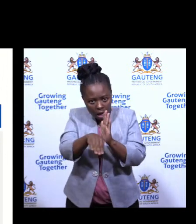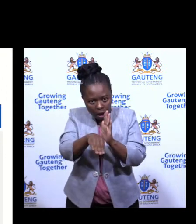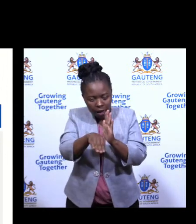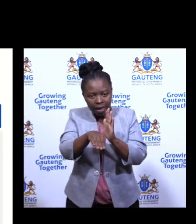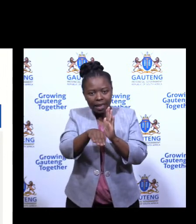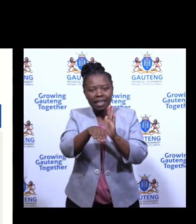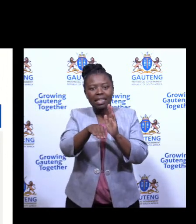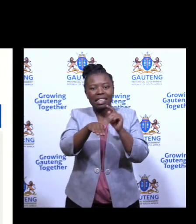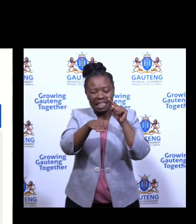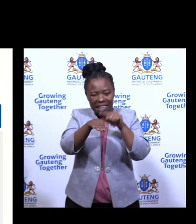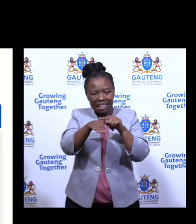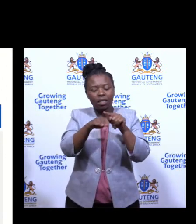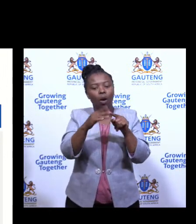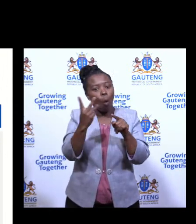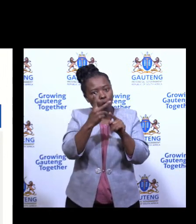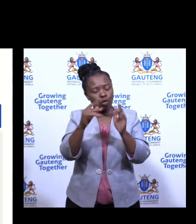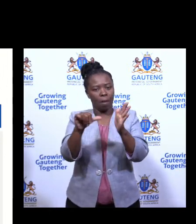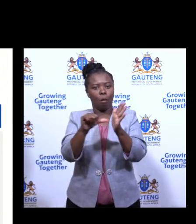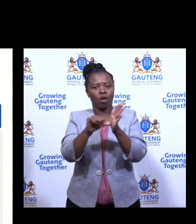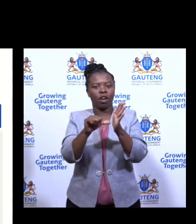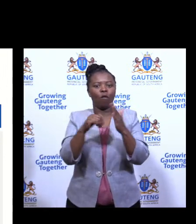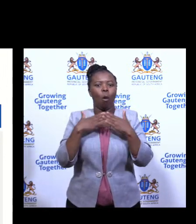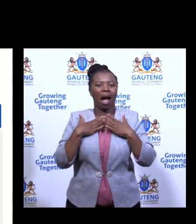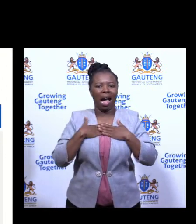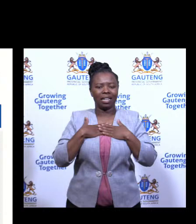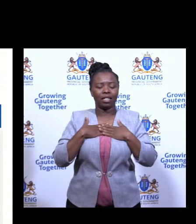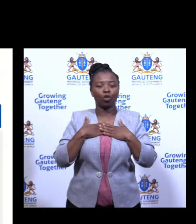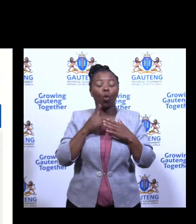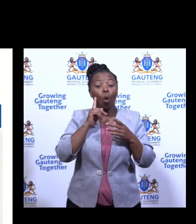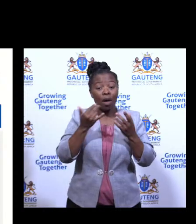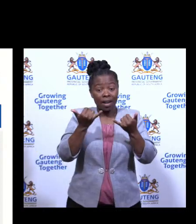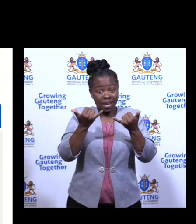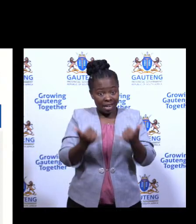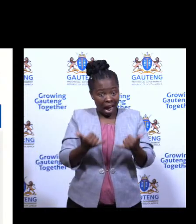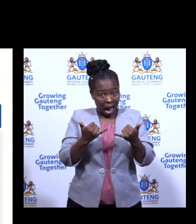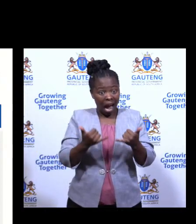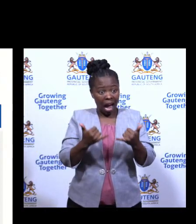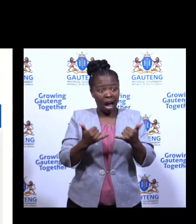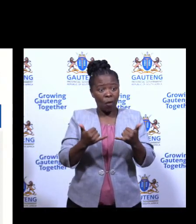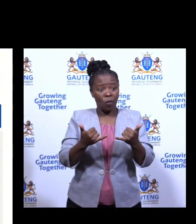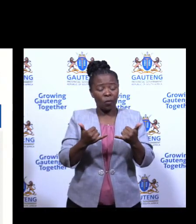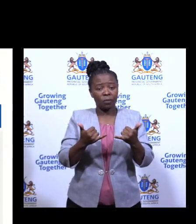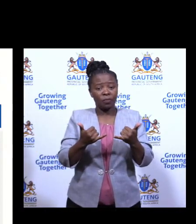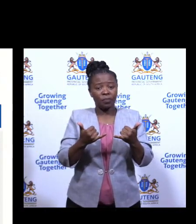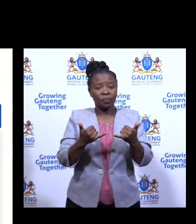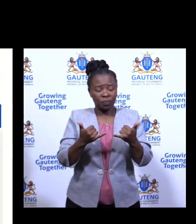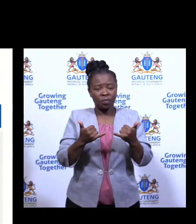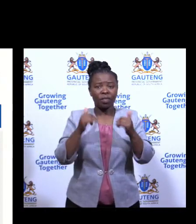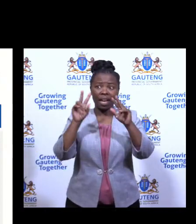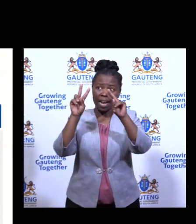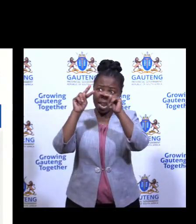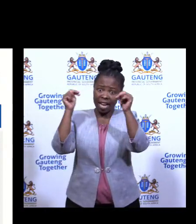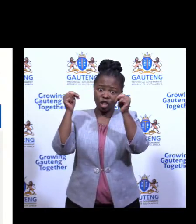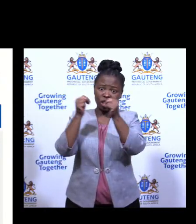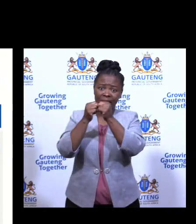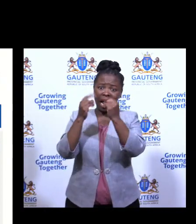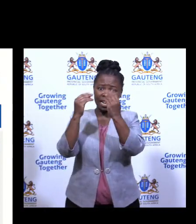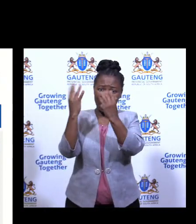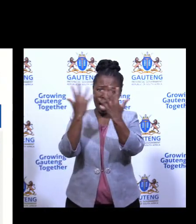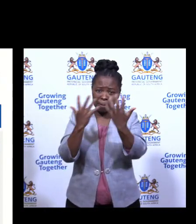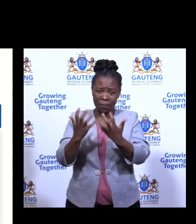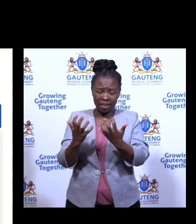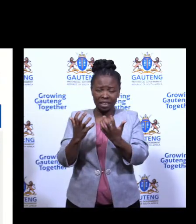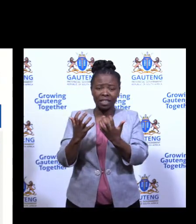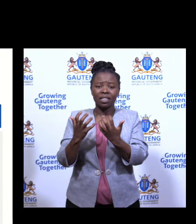it's also very important for us. So as we speak now, in the national figures, you will see we